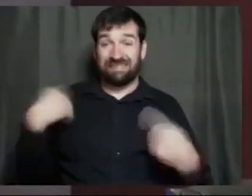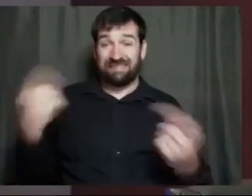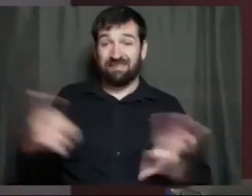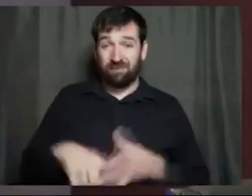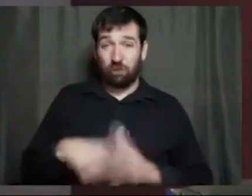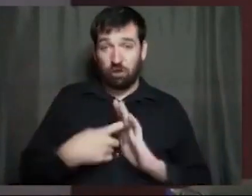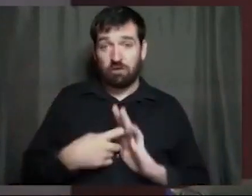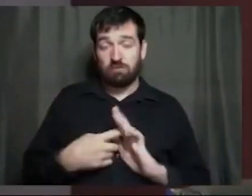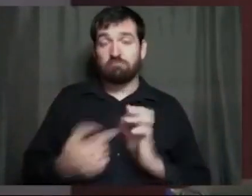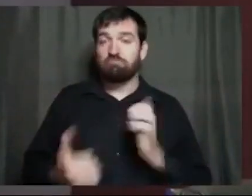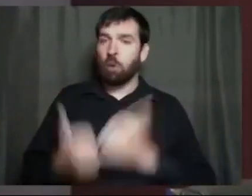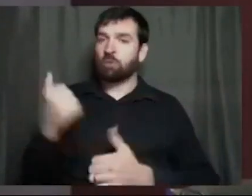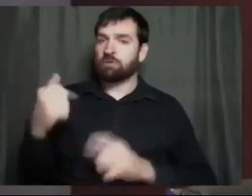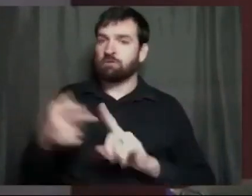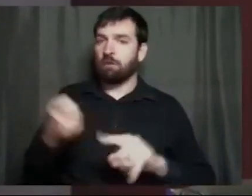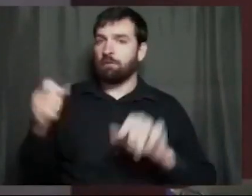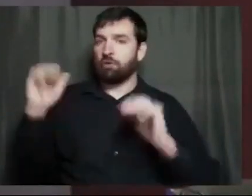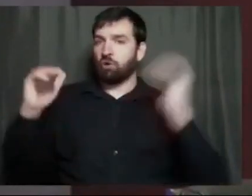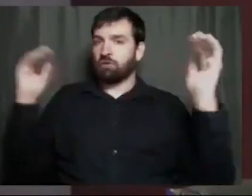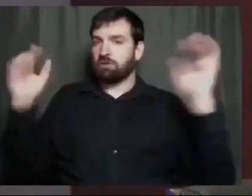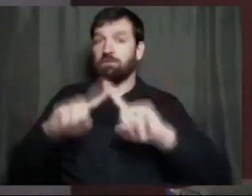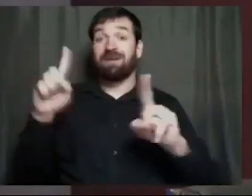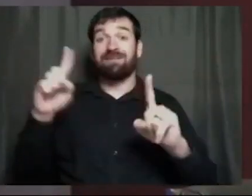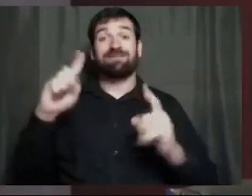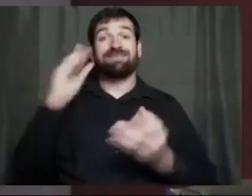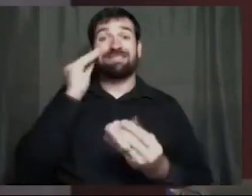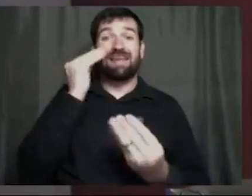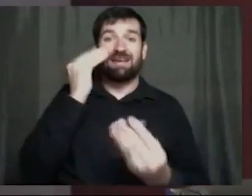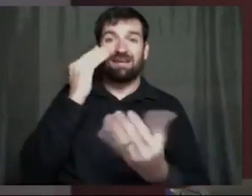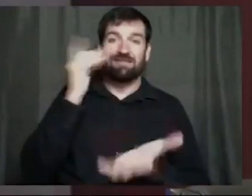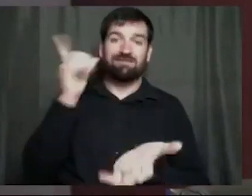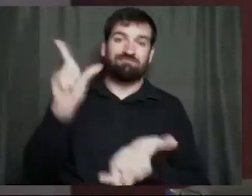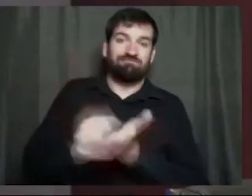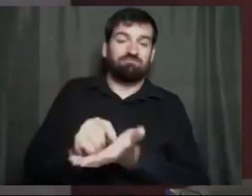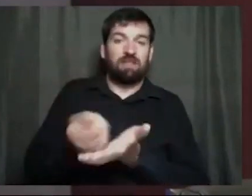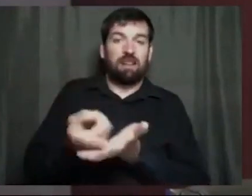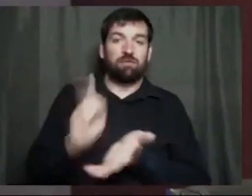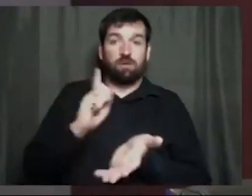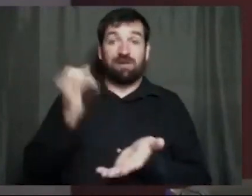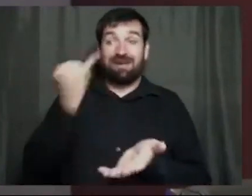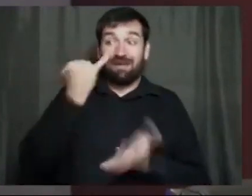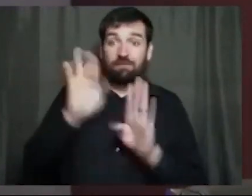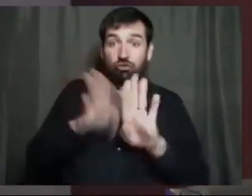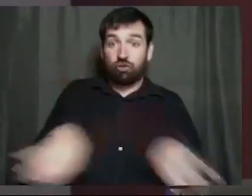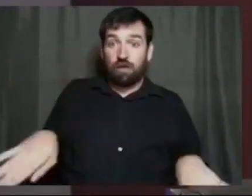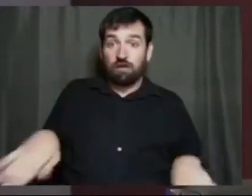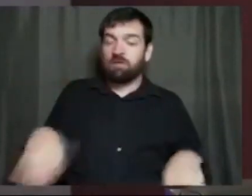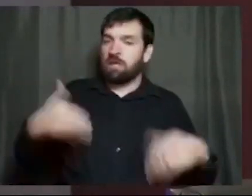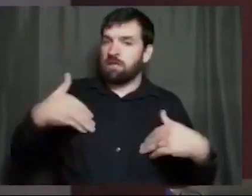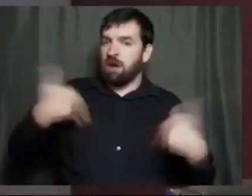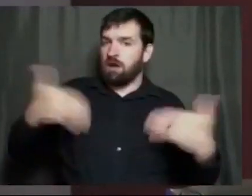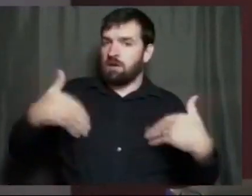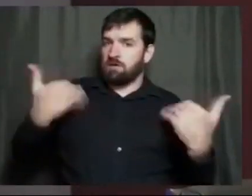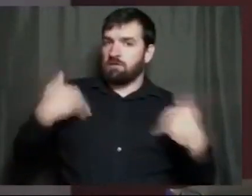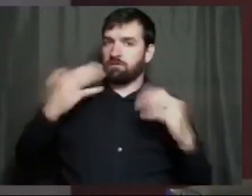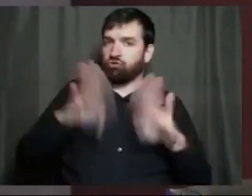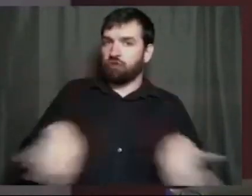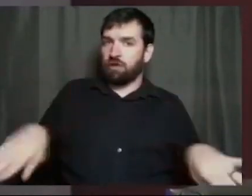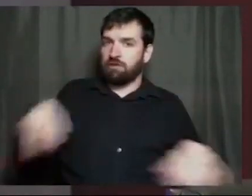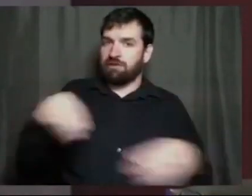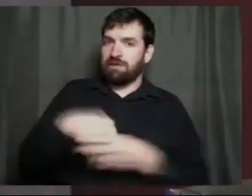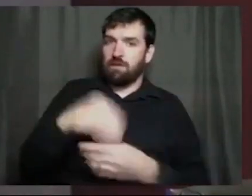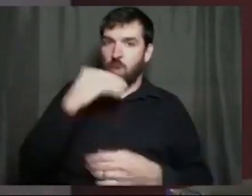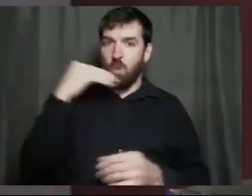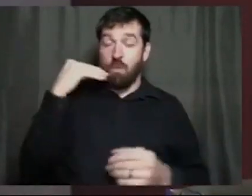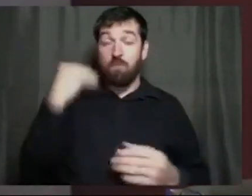However, data was published last week that showed that if a child gets infected, a young child in the home, they are more likely to